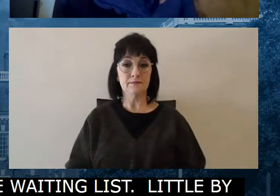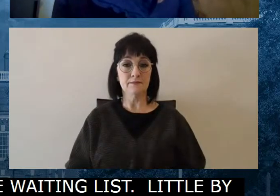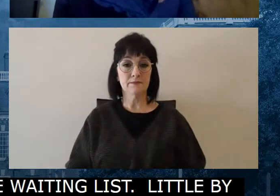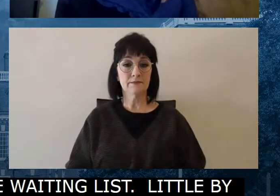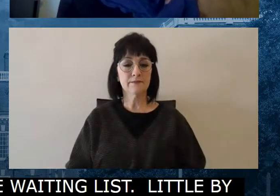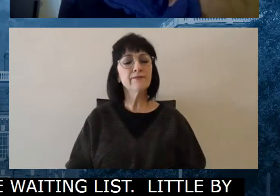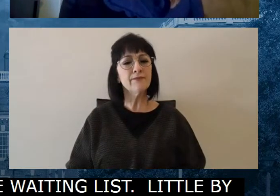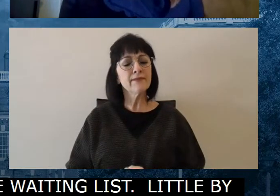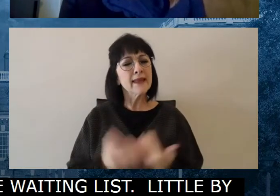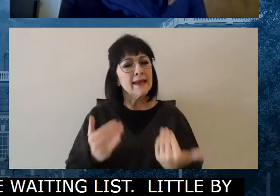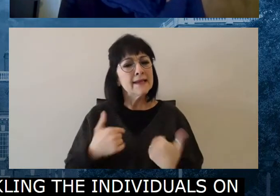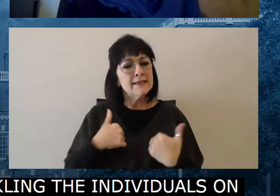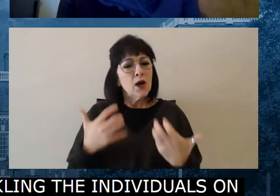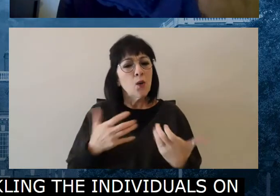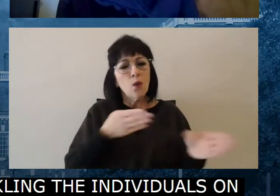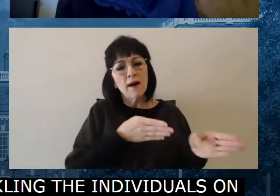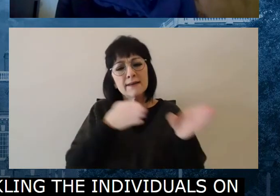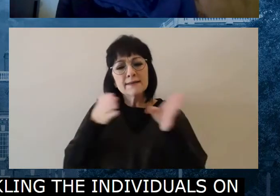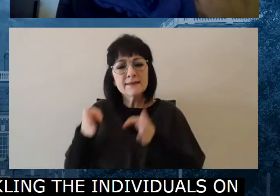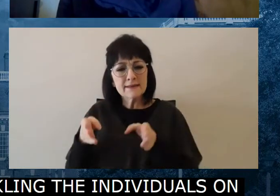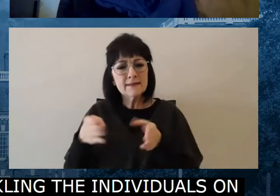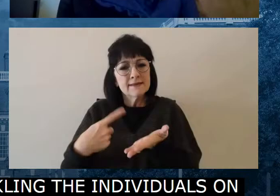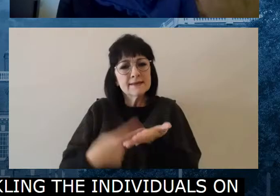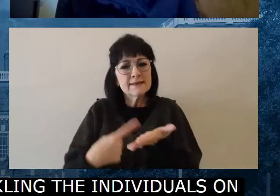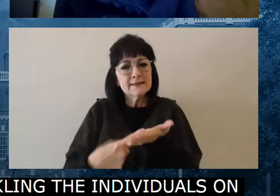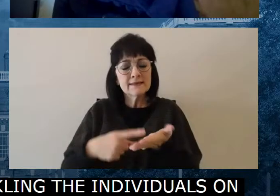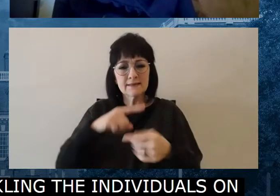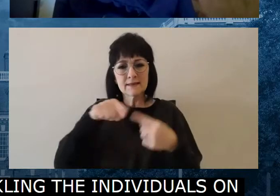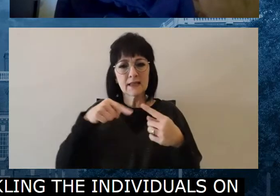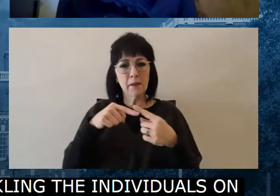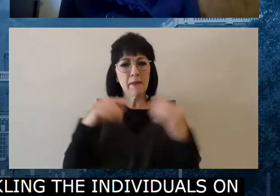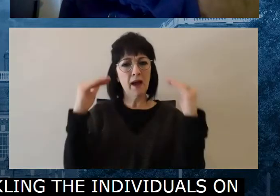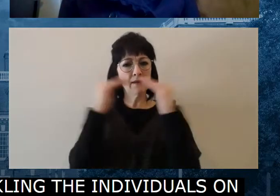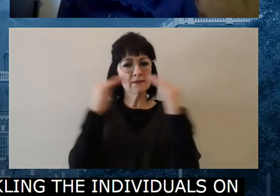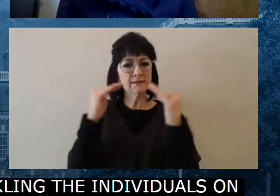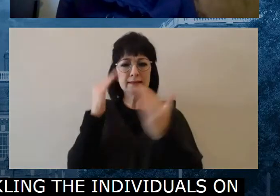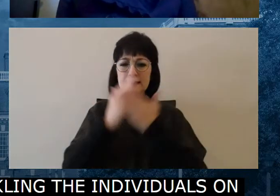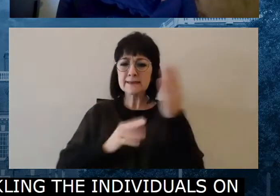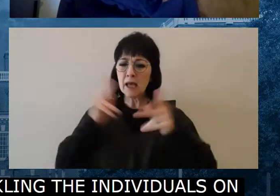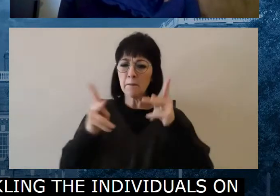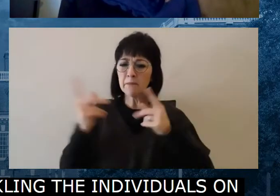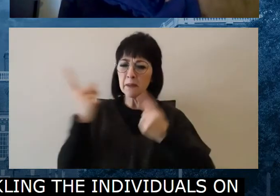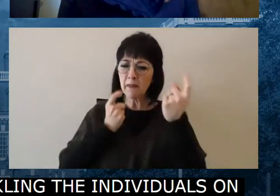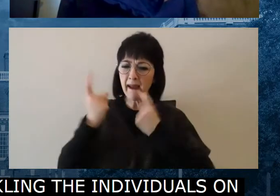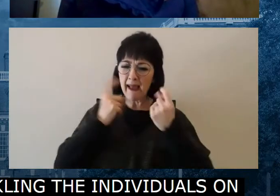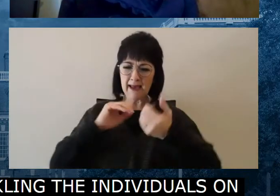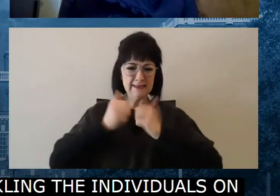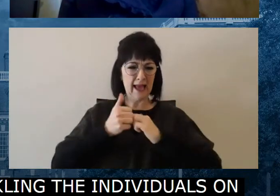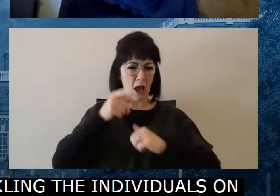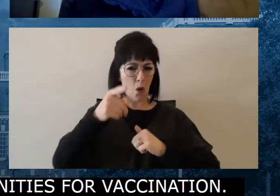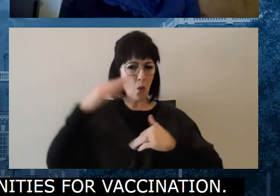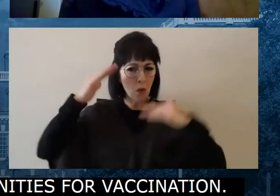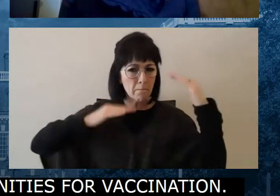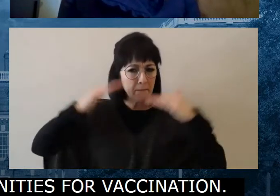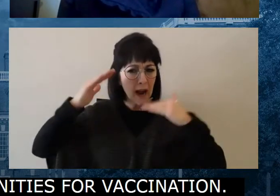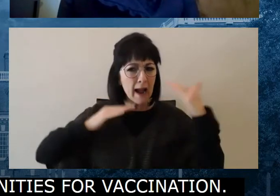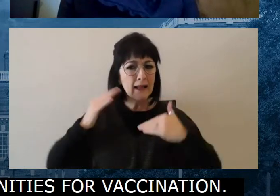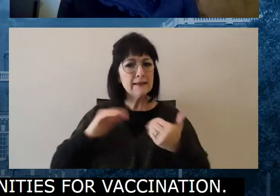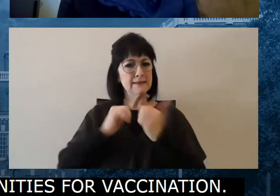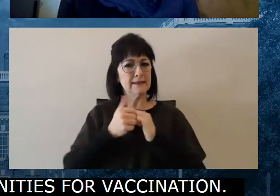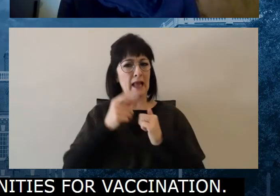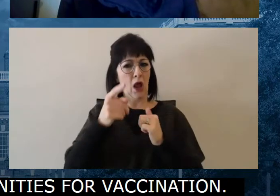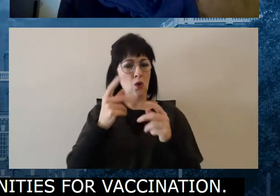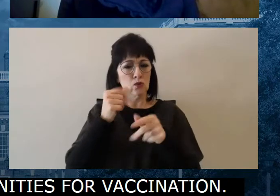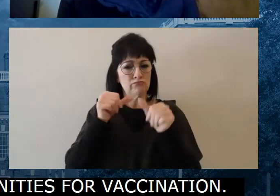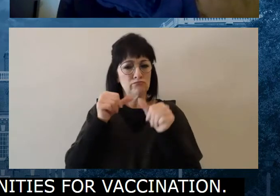shift gears a little bit and talk about our equity initiatives. These are our efforts to bring balance to the distribution of vaccine within